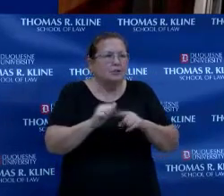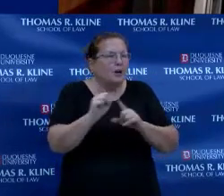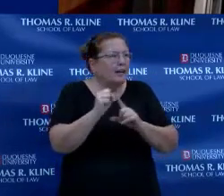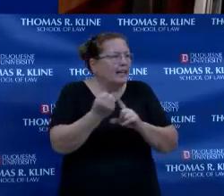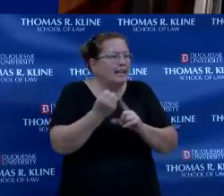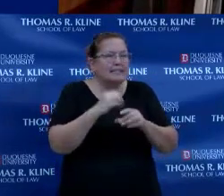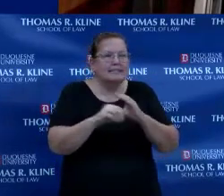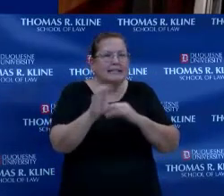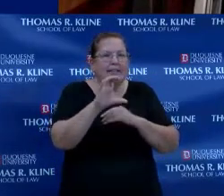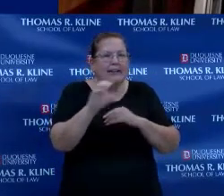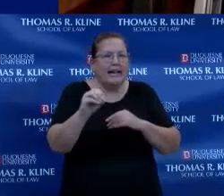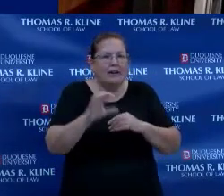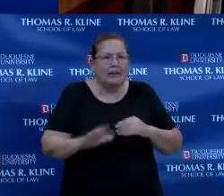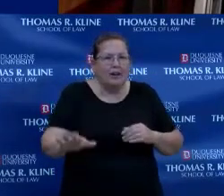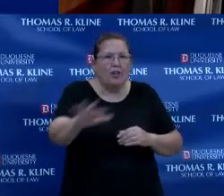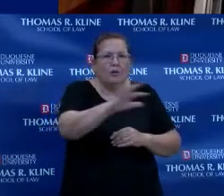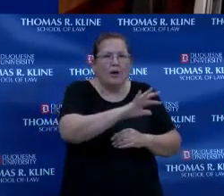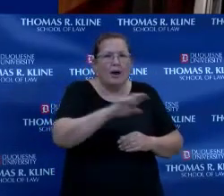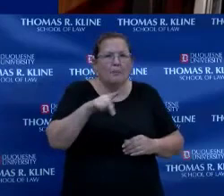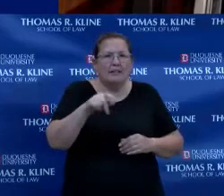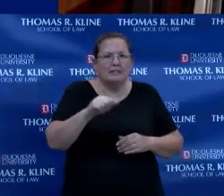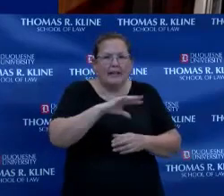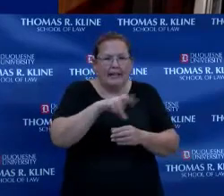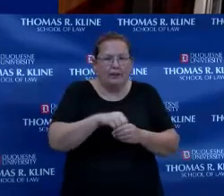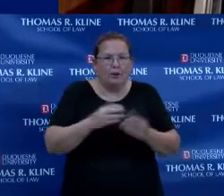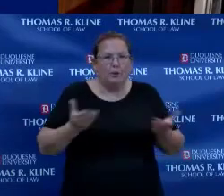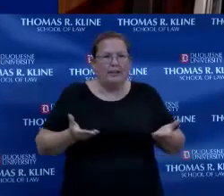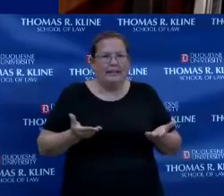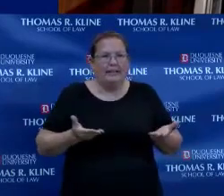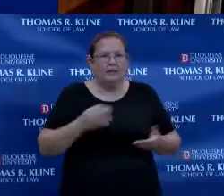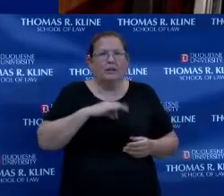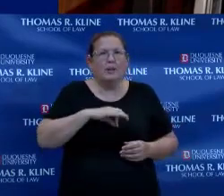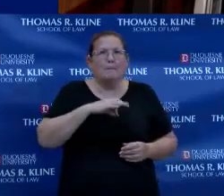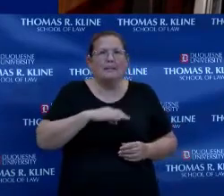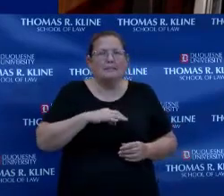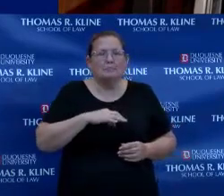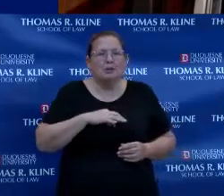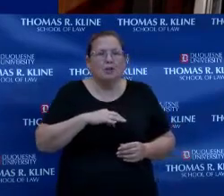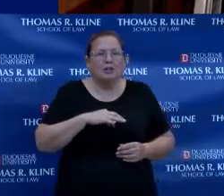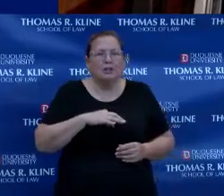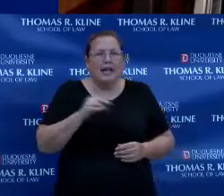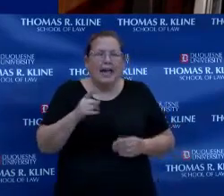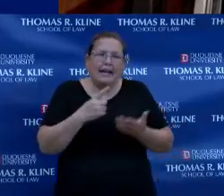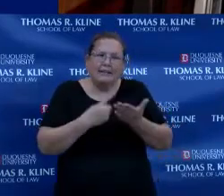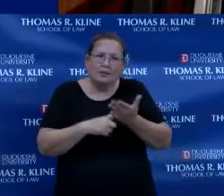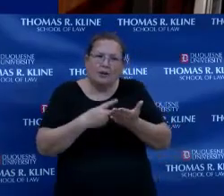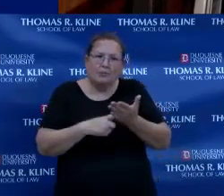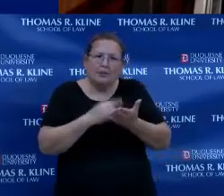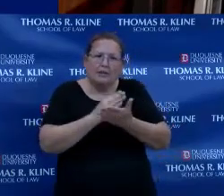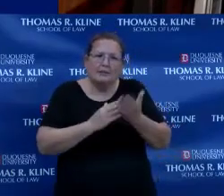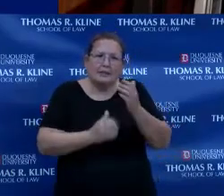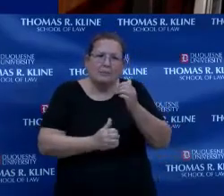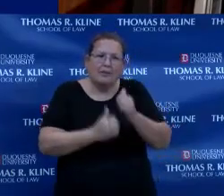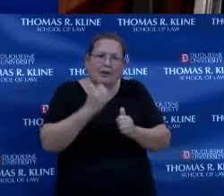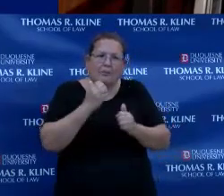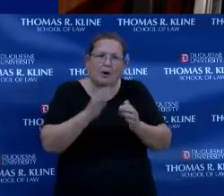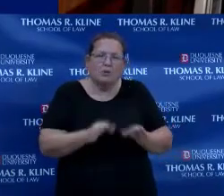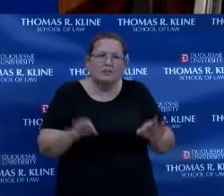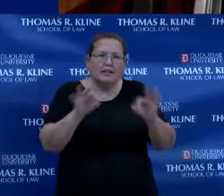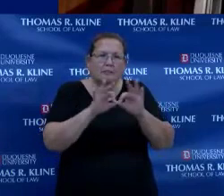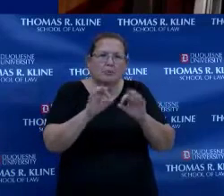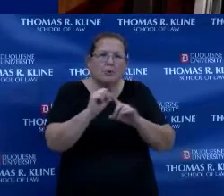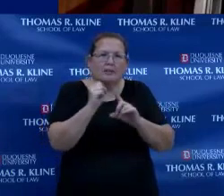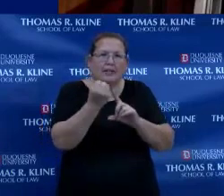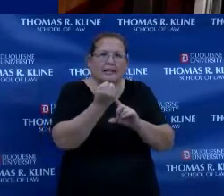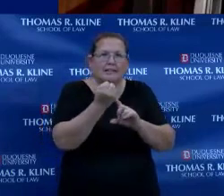throughout Pennsylvania, including here in Allegheny County, and Tom has argued some of the most important civil justice